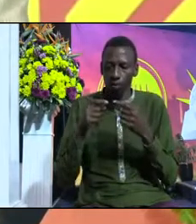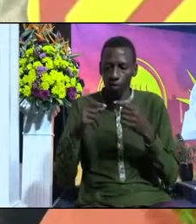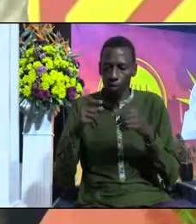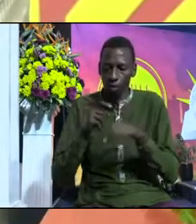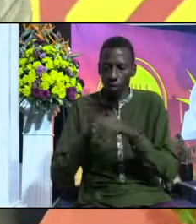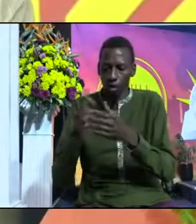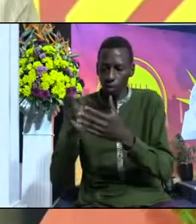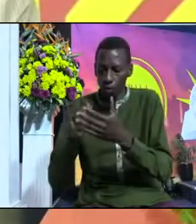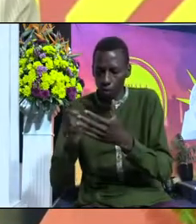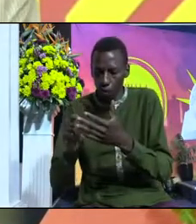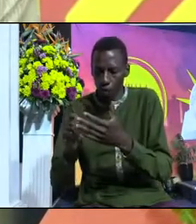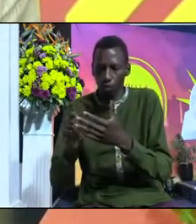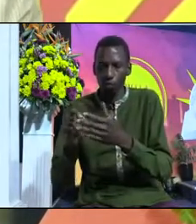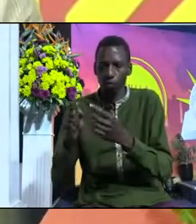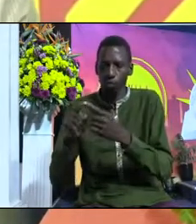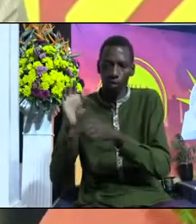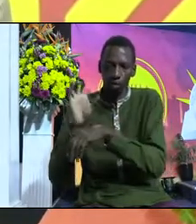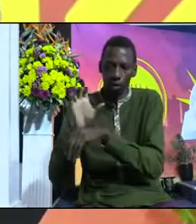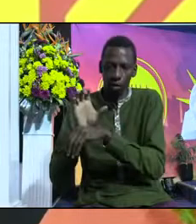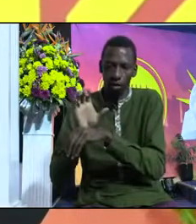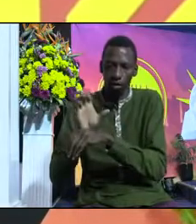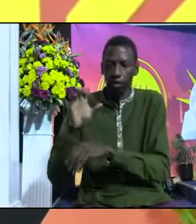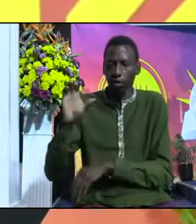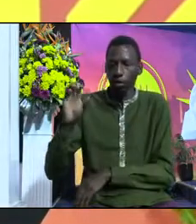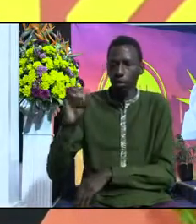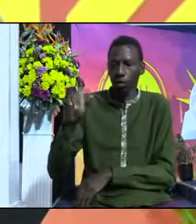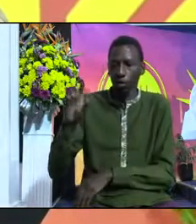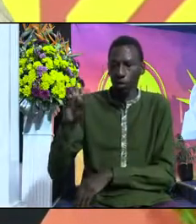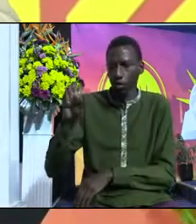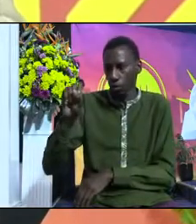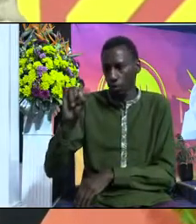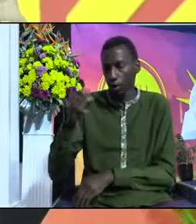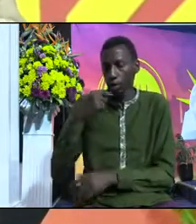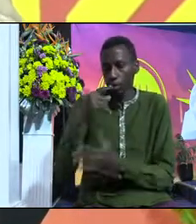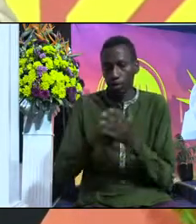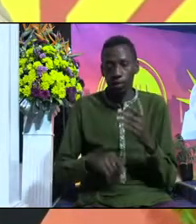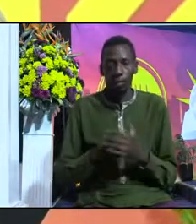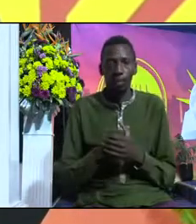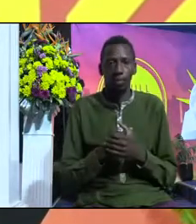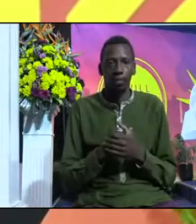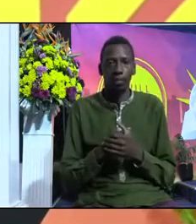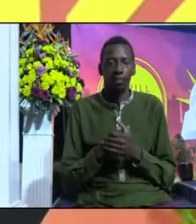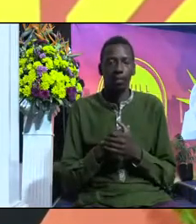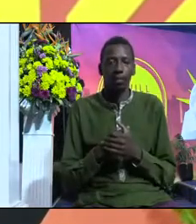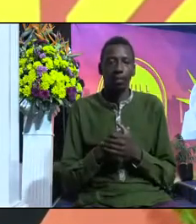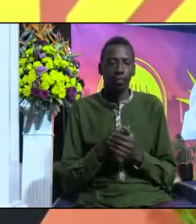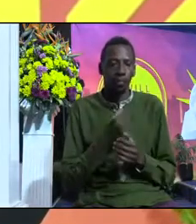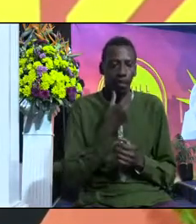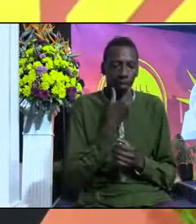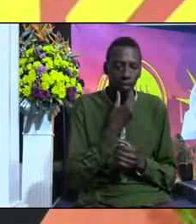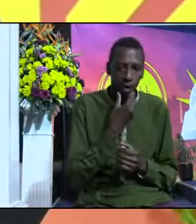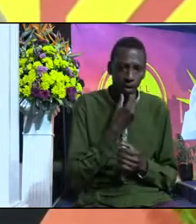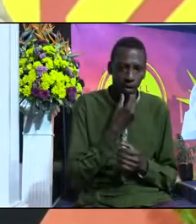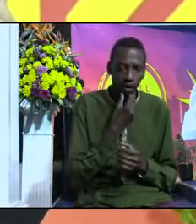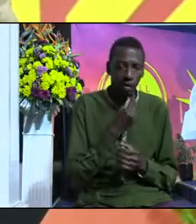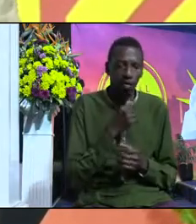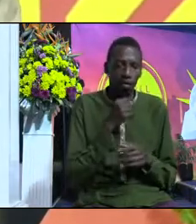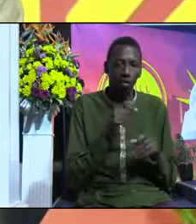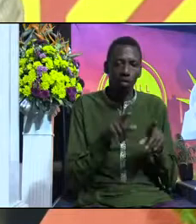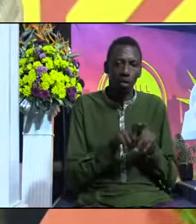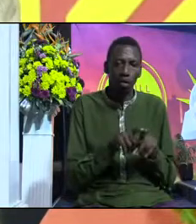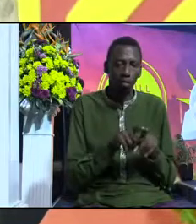the church at Colossae. He said, you know, the men like the ones in Philippians,